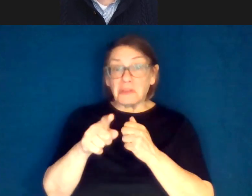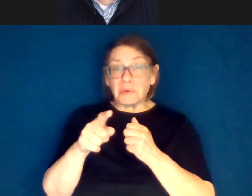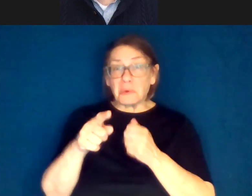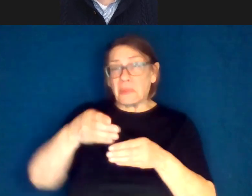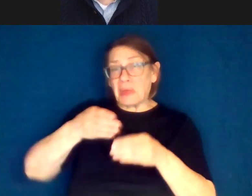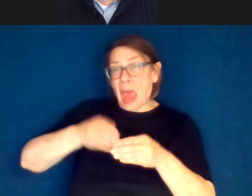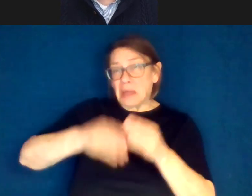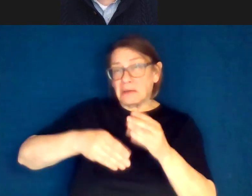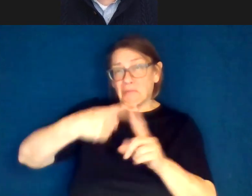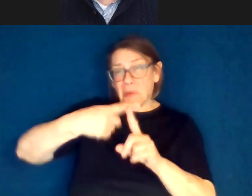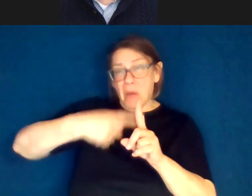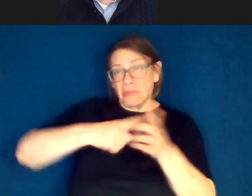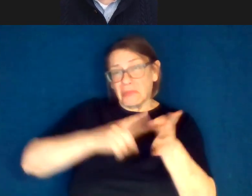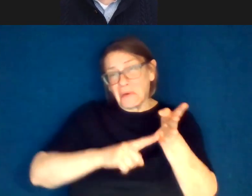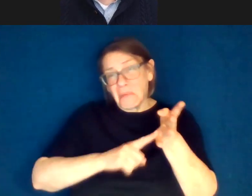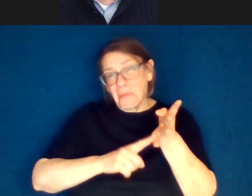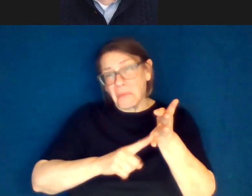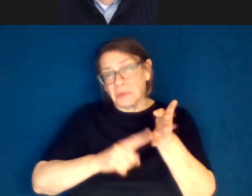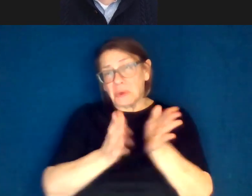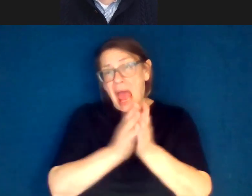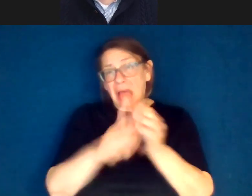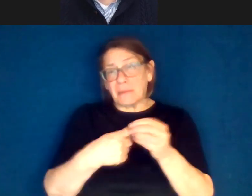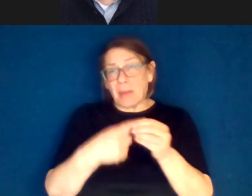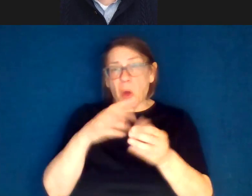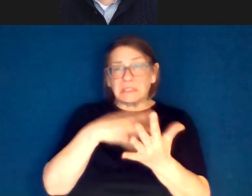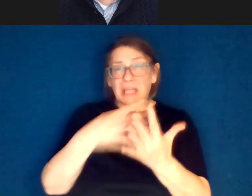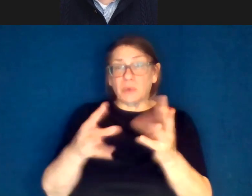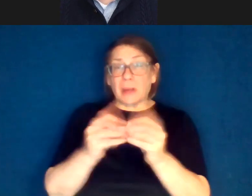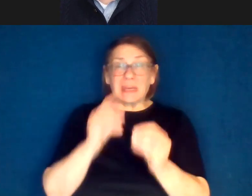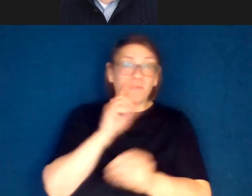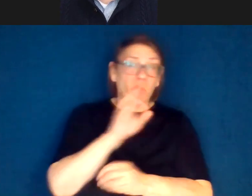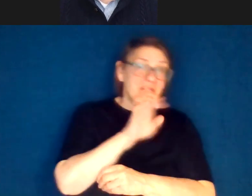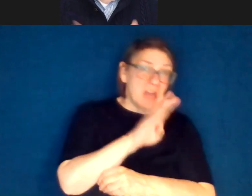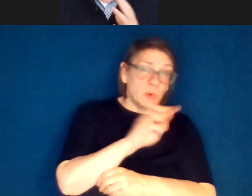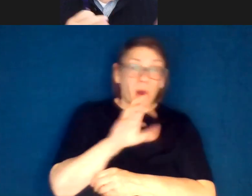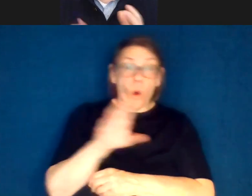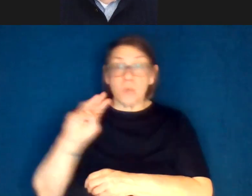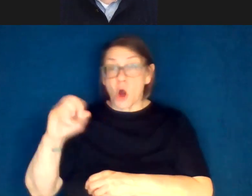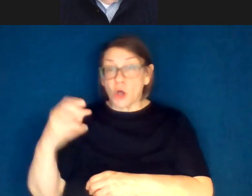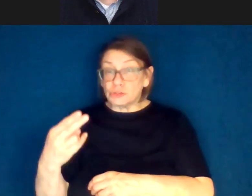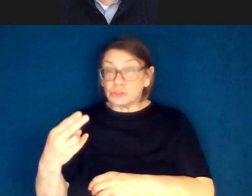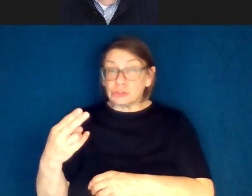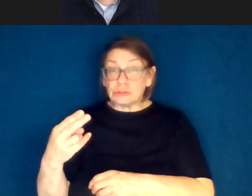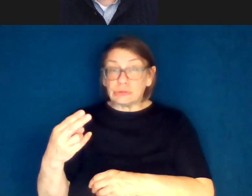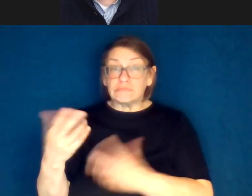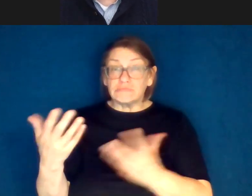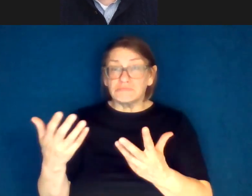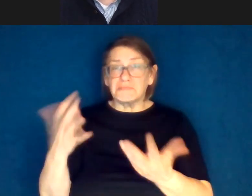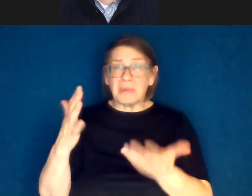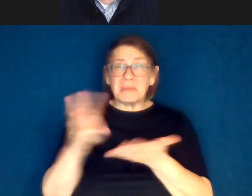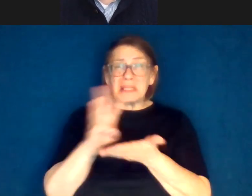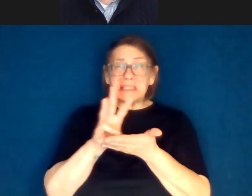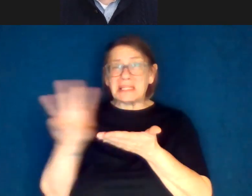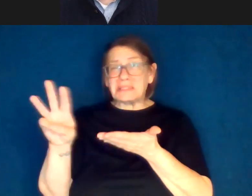of the month to schedule a meeting for maybe end of February or early March. And kind of like a 6-week